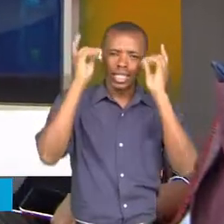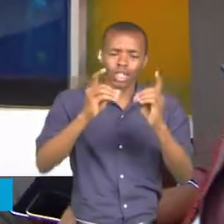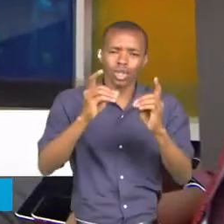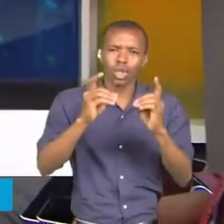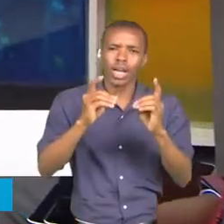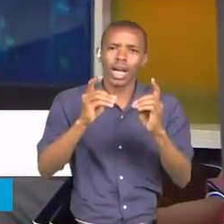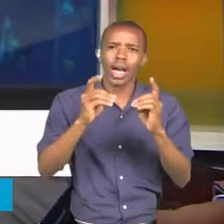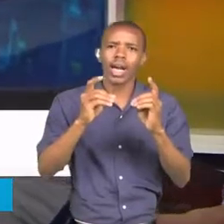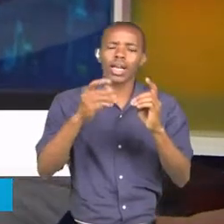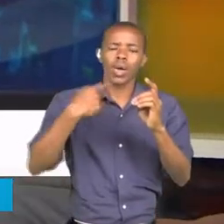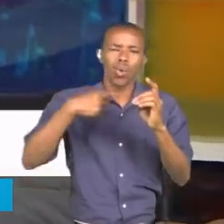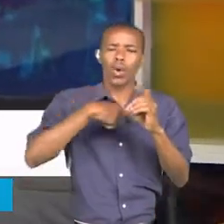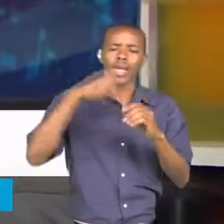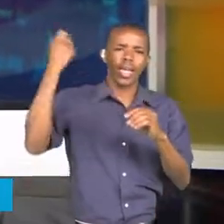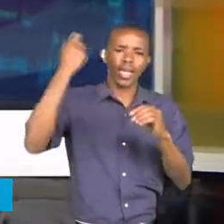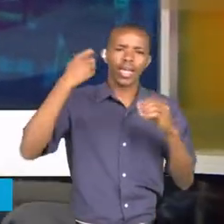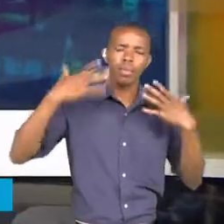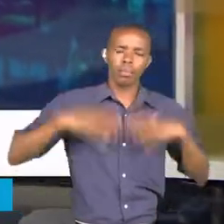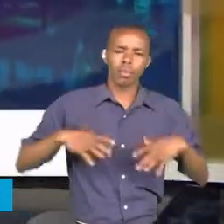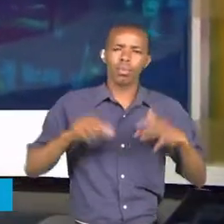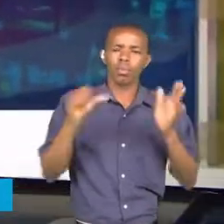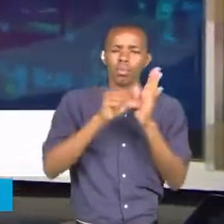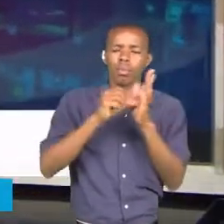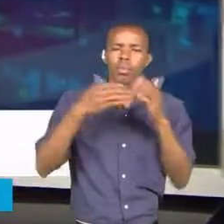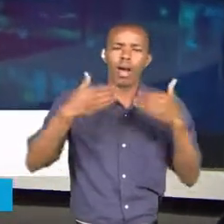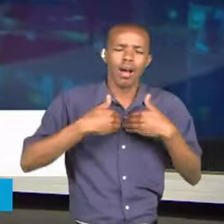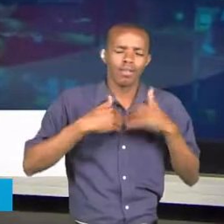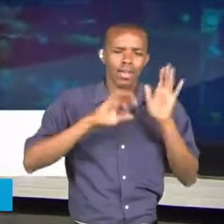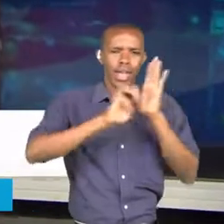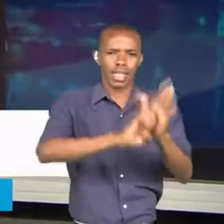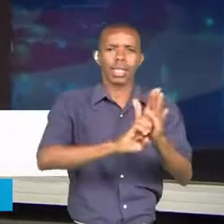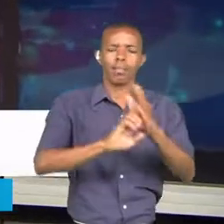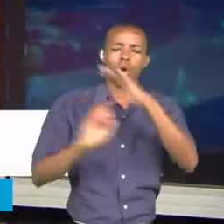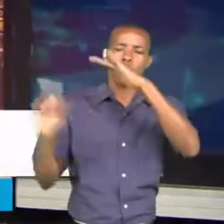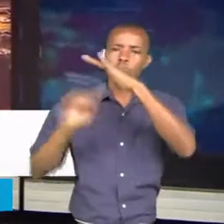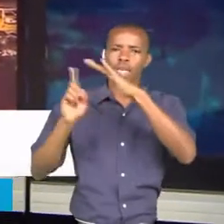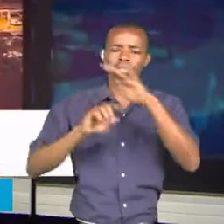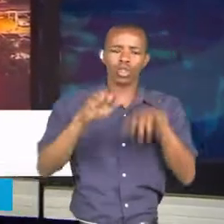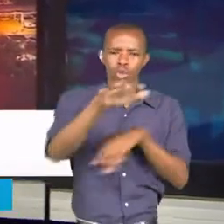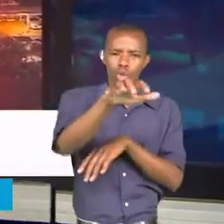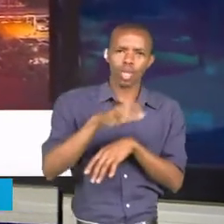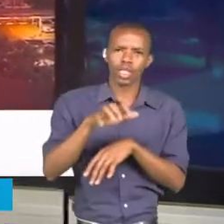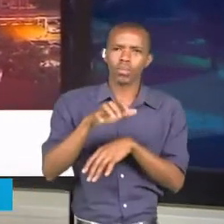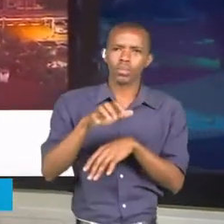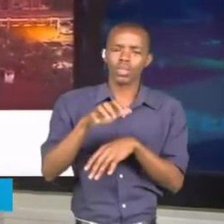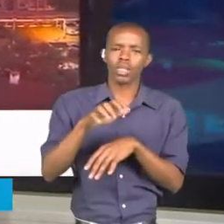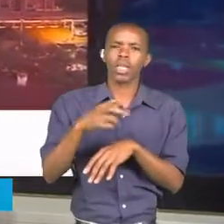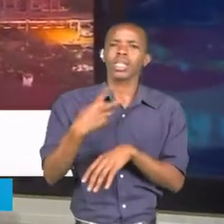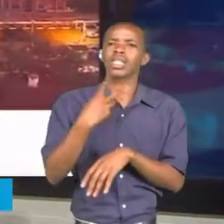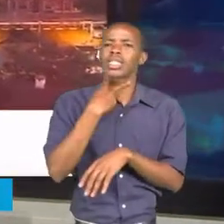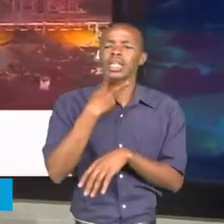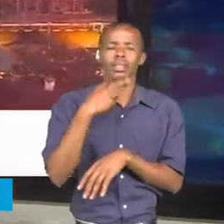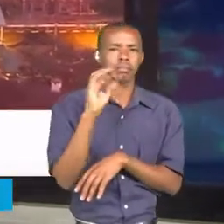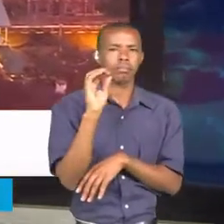ravages that we Kenyans face. I'll give you an example. The Minister of Transport is never stuck in